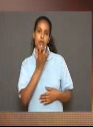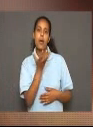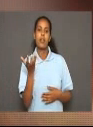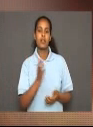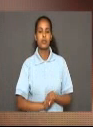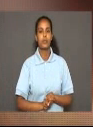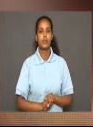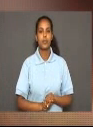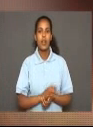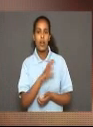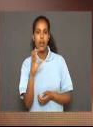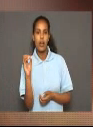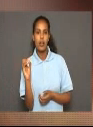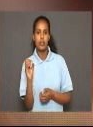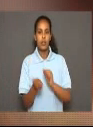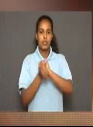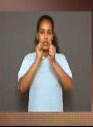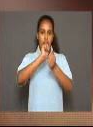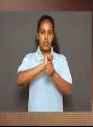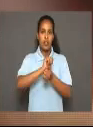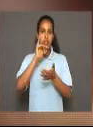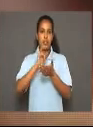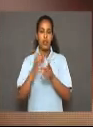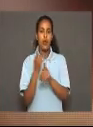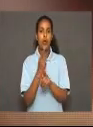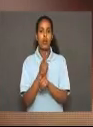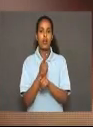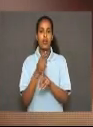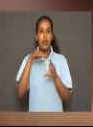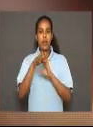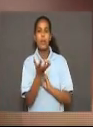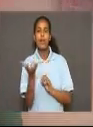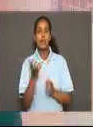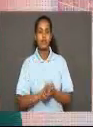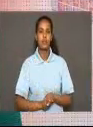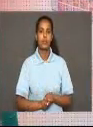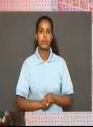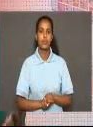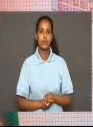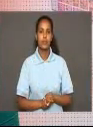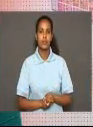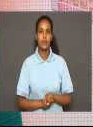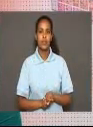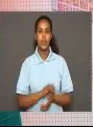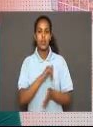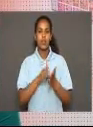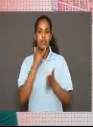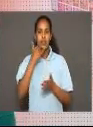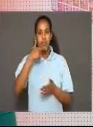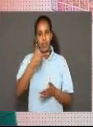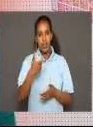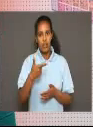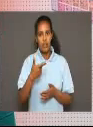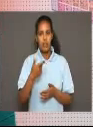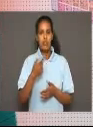matter, and of the changes that occur in matter. It is said